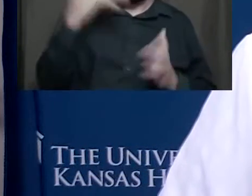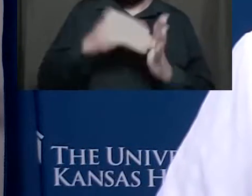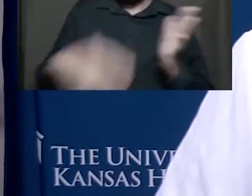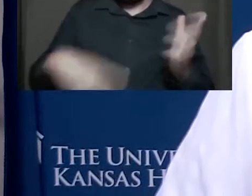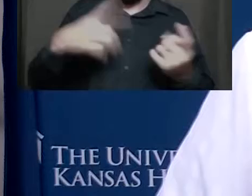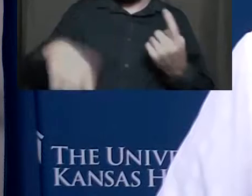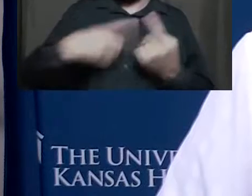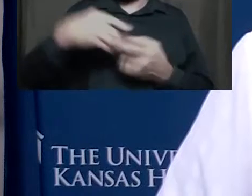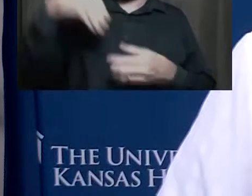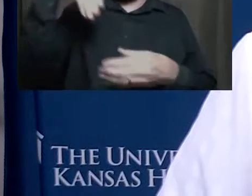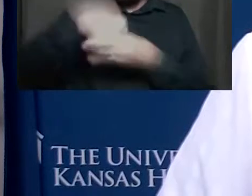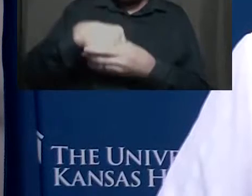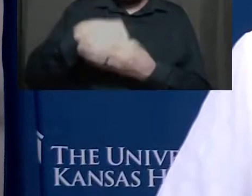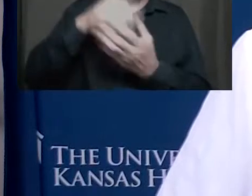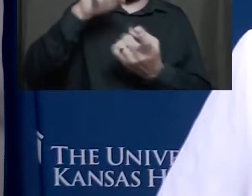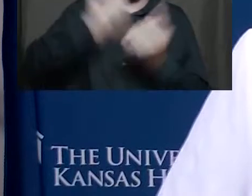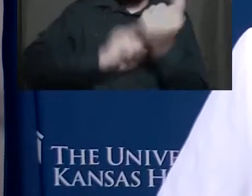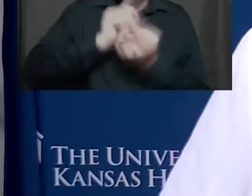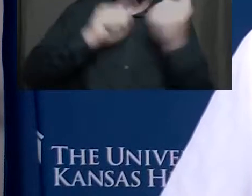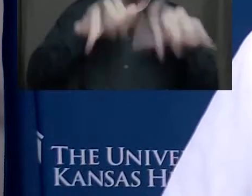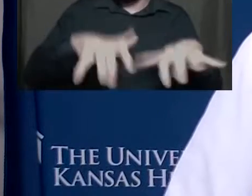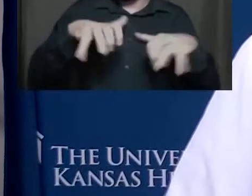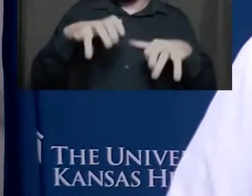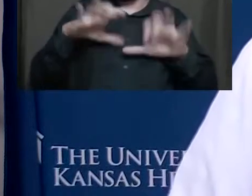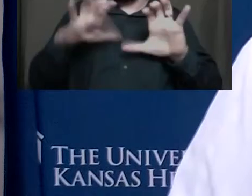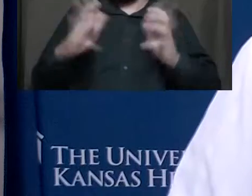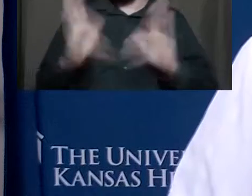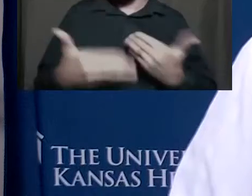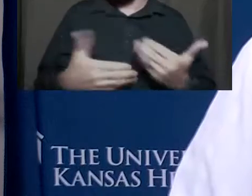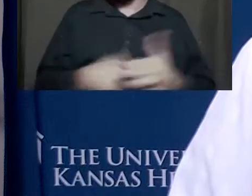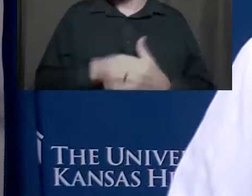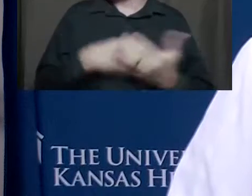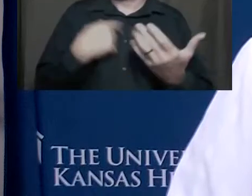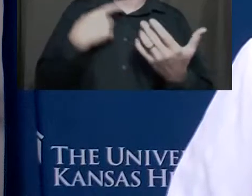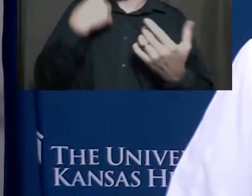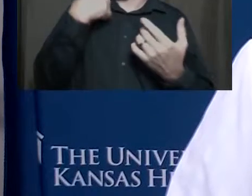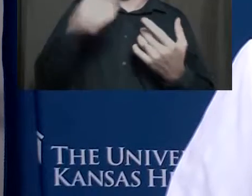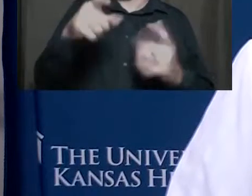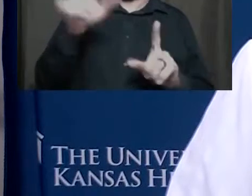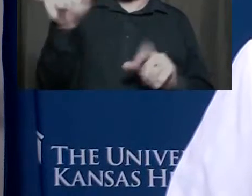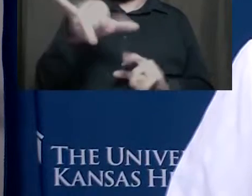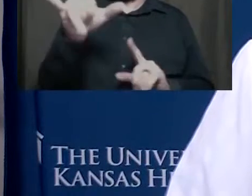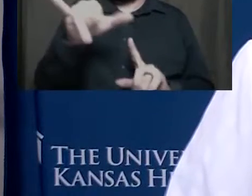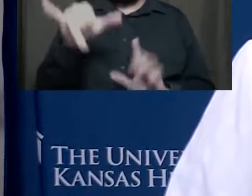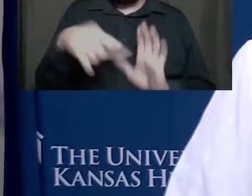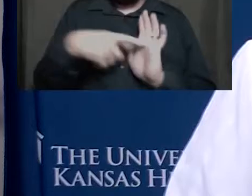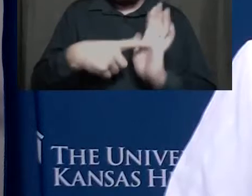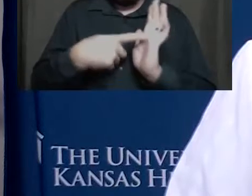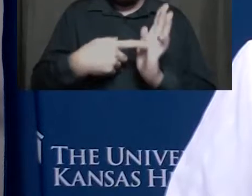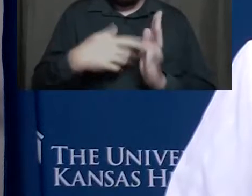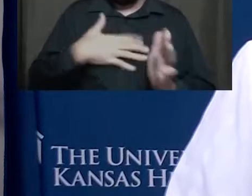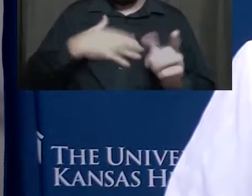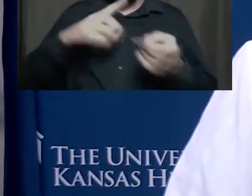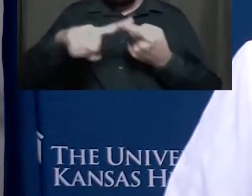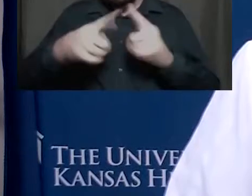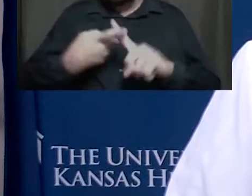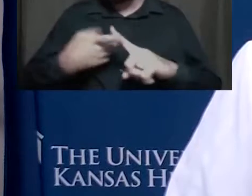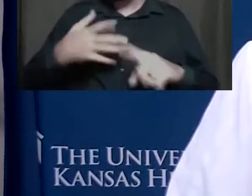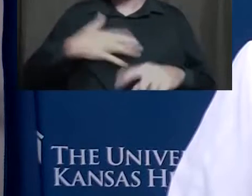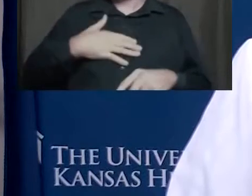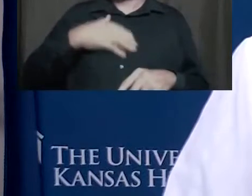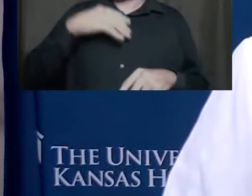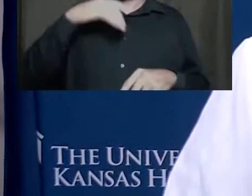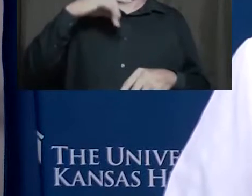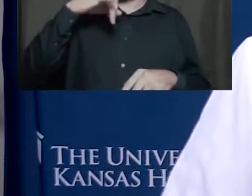school. And I've told this exact same hypothetical to tons of my friends and even my kids' school